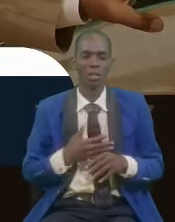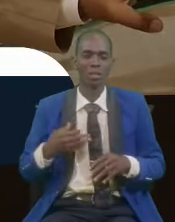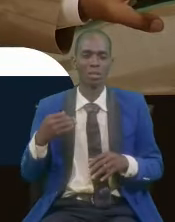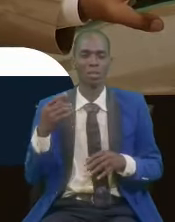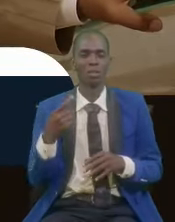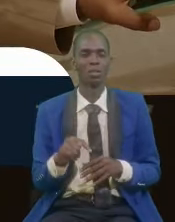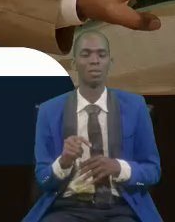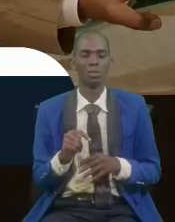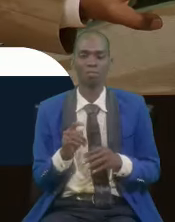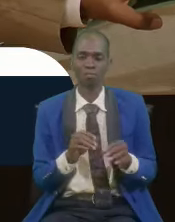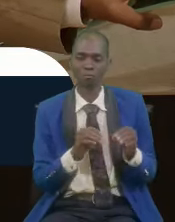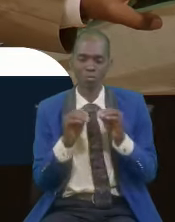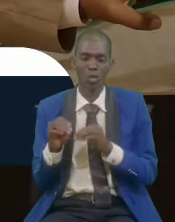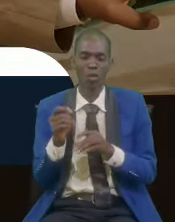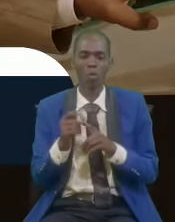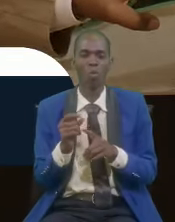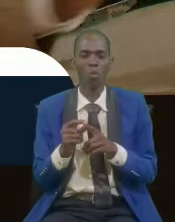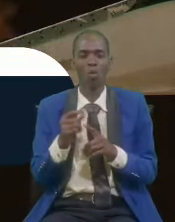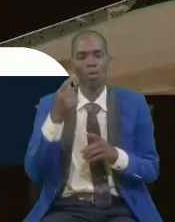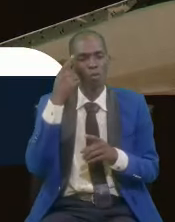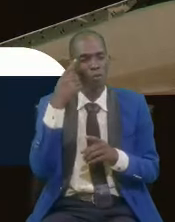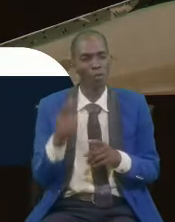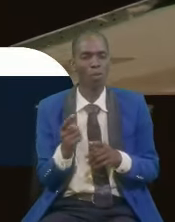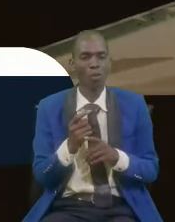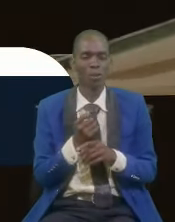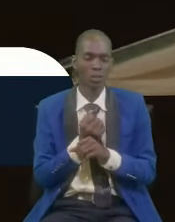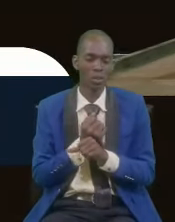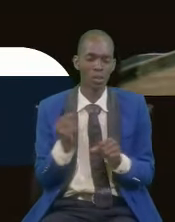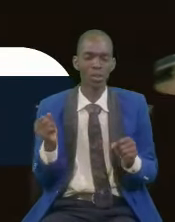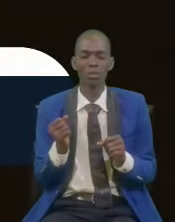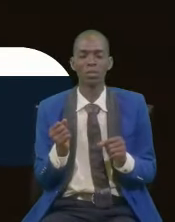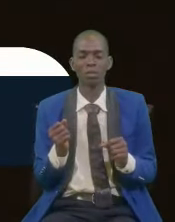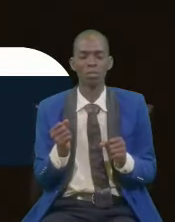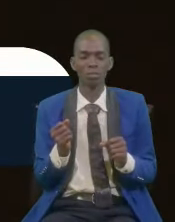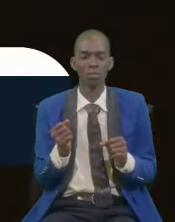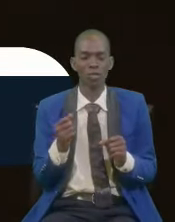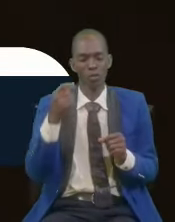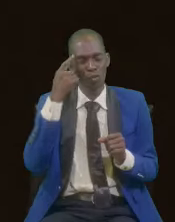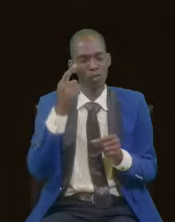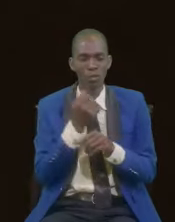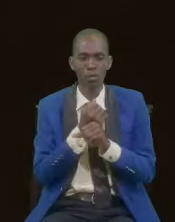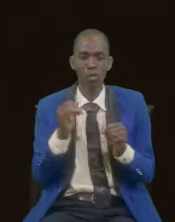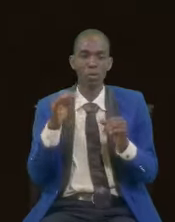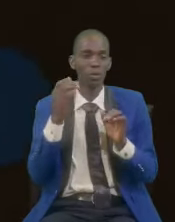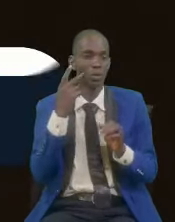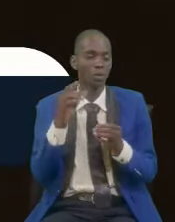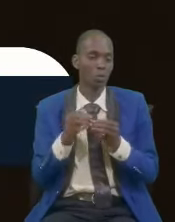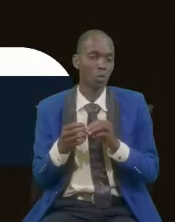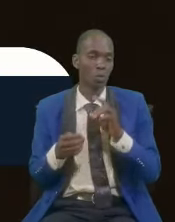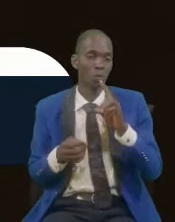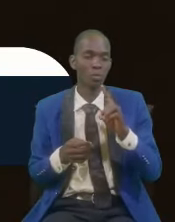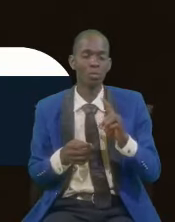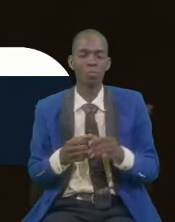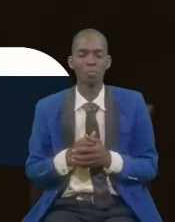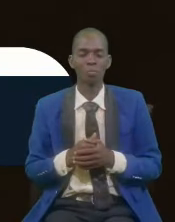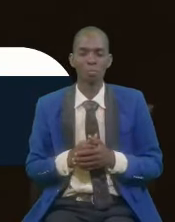word for sustained salvation. Look at number one. Number one,